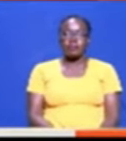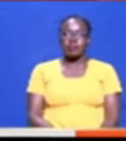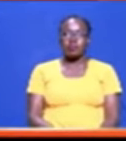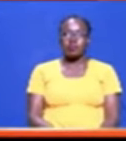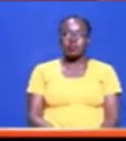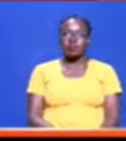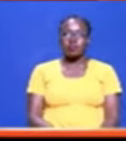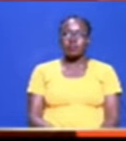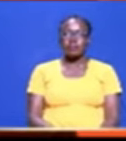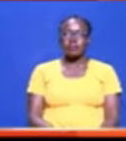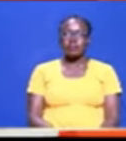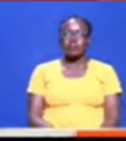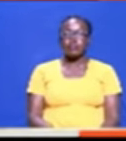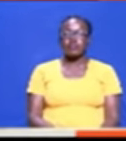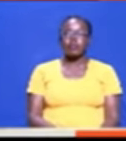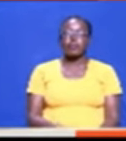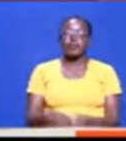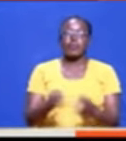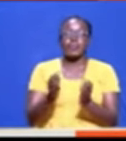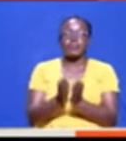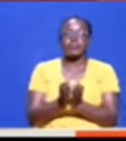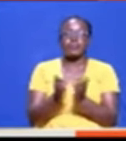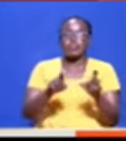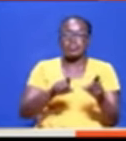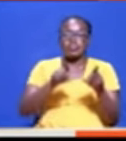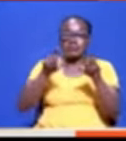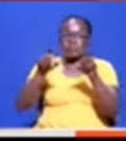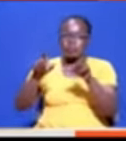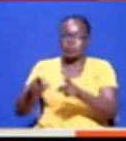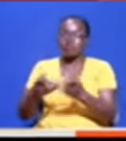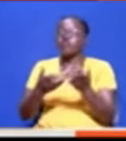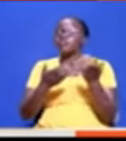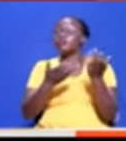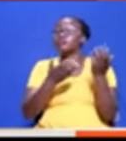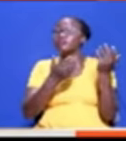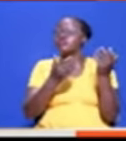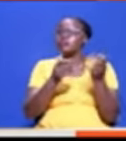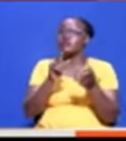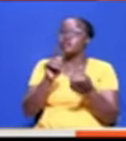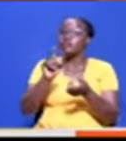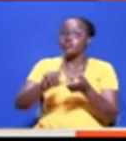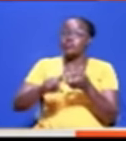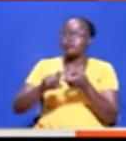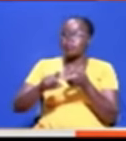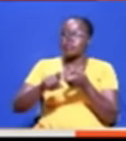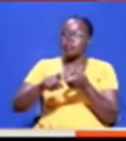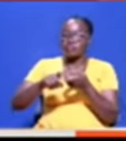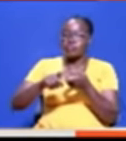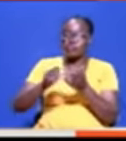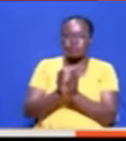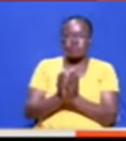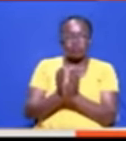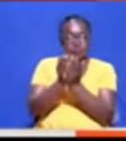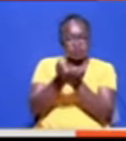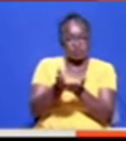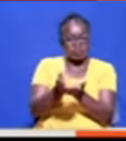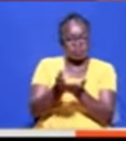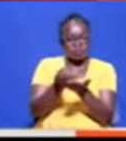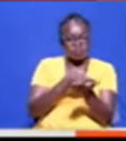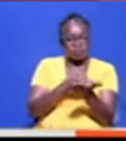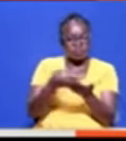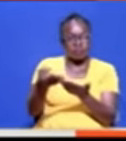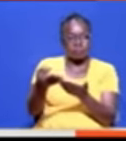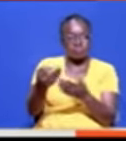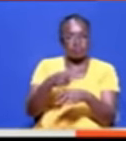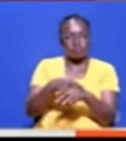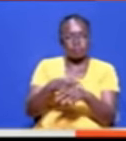Two more transshipment vessels are expected to dock at the port of Lamu in 3 weeks' time. This is expected to